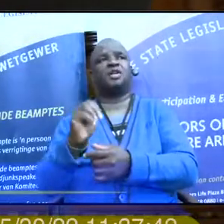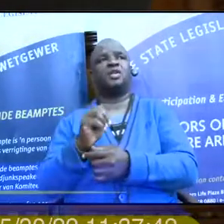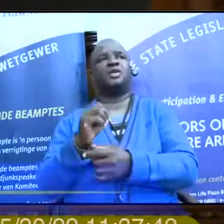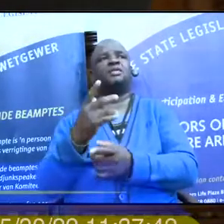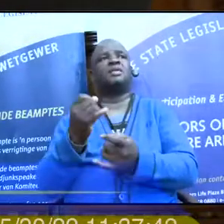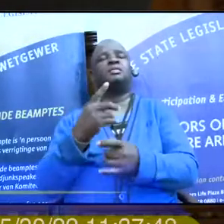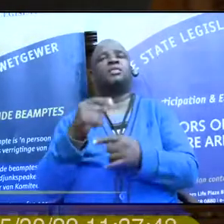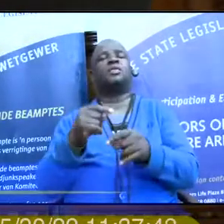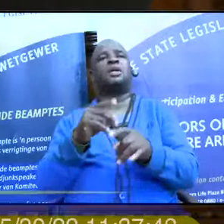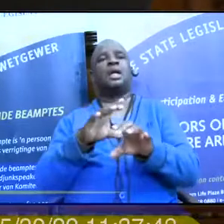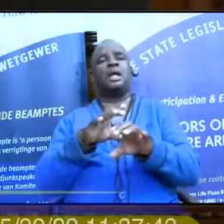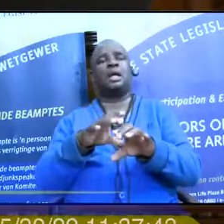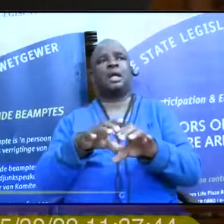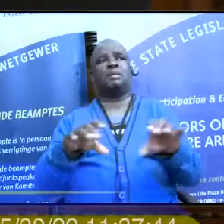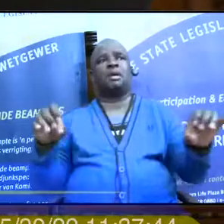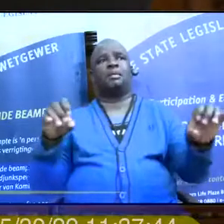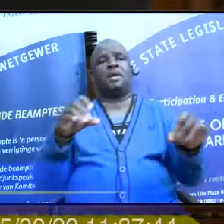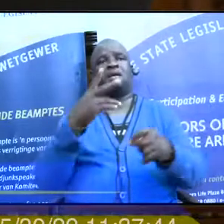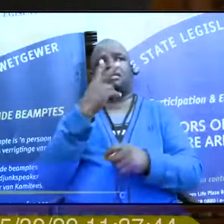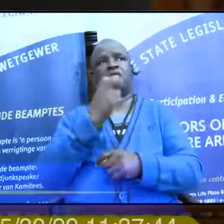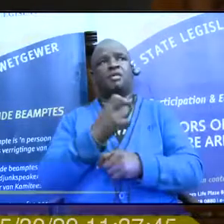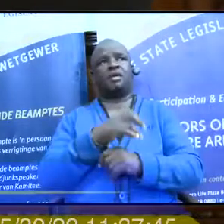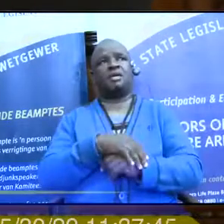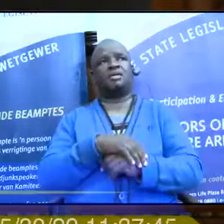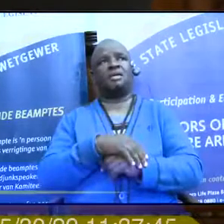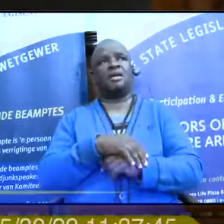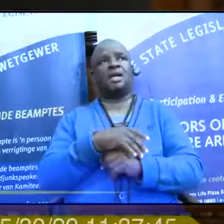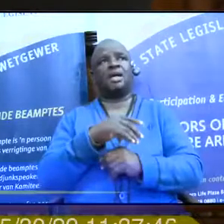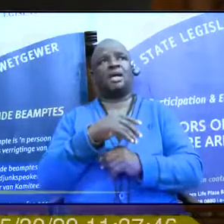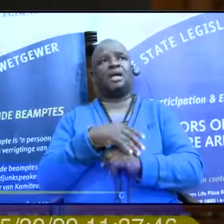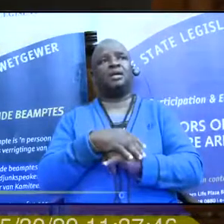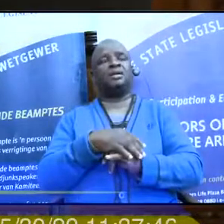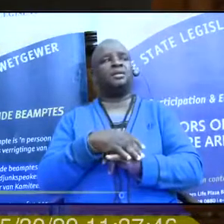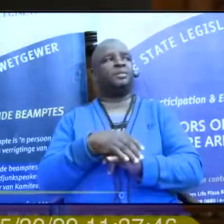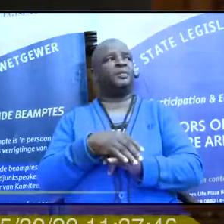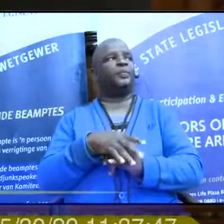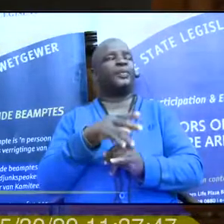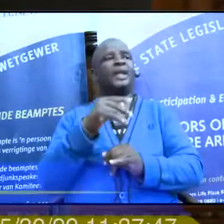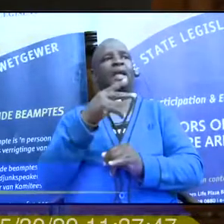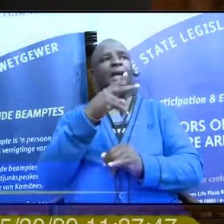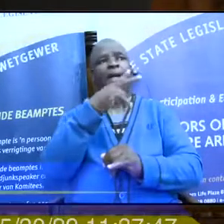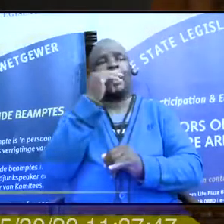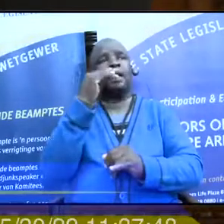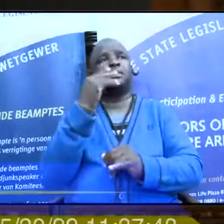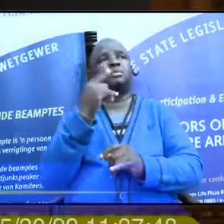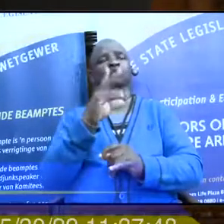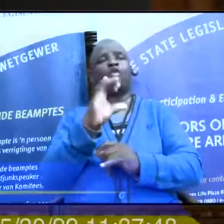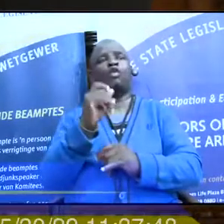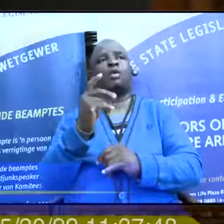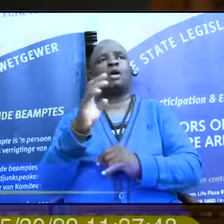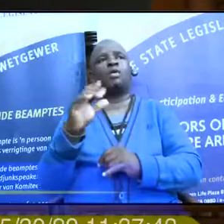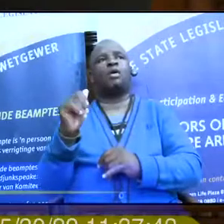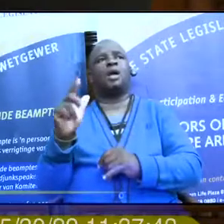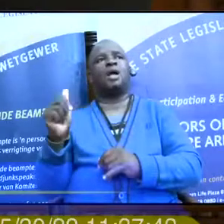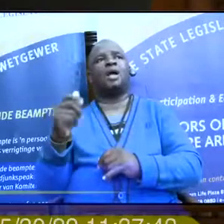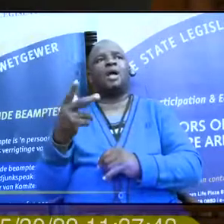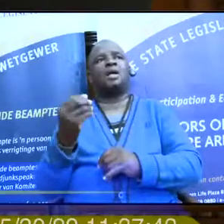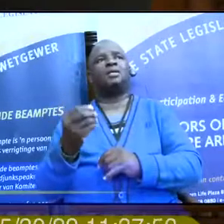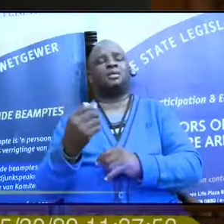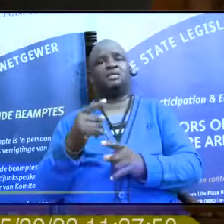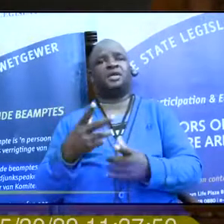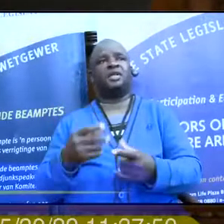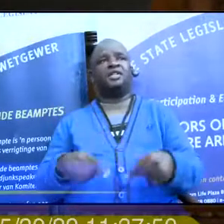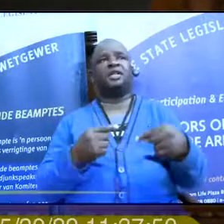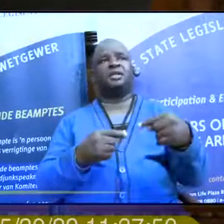on the gas pipeline with reneging and coca-cola is is having some